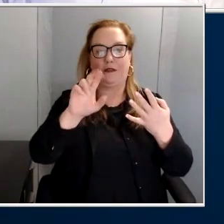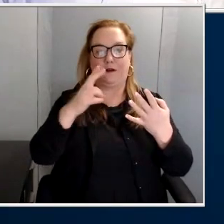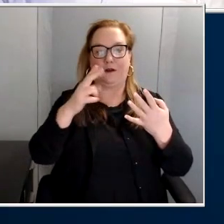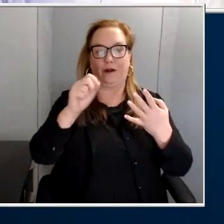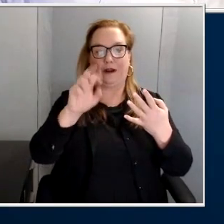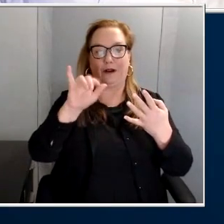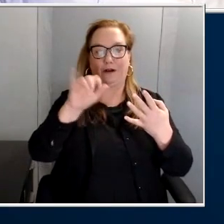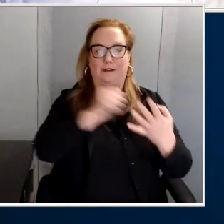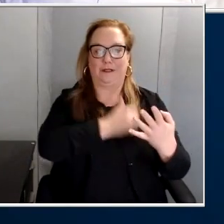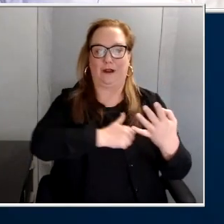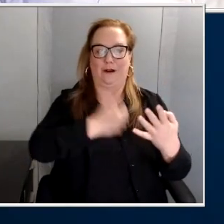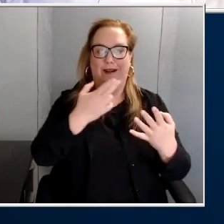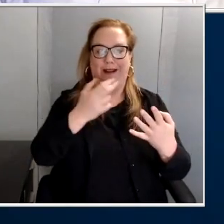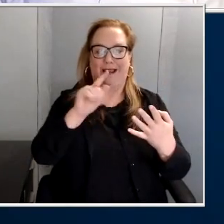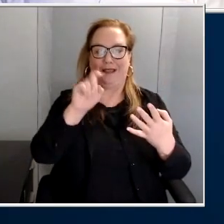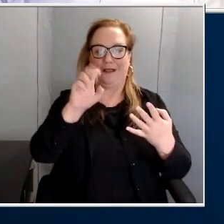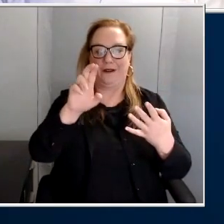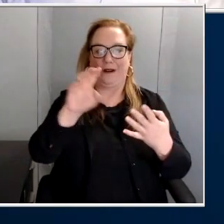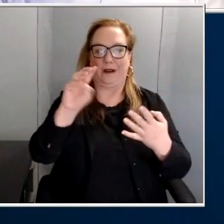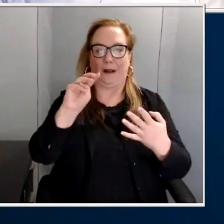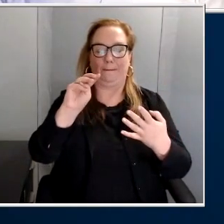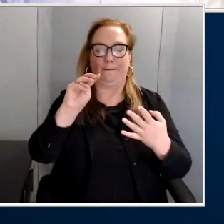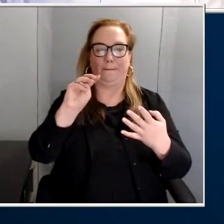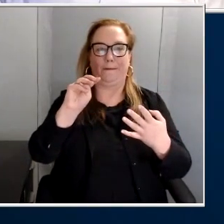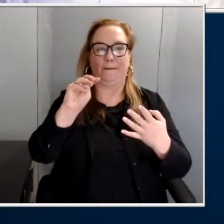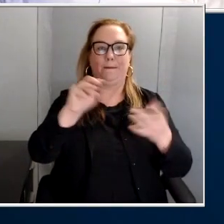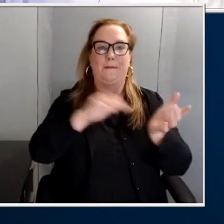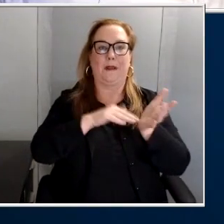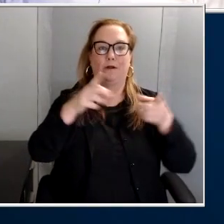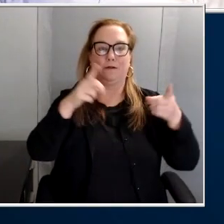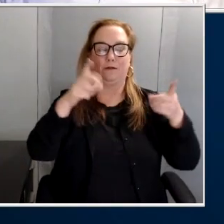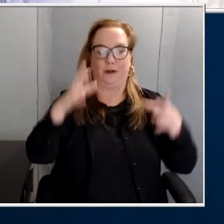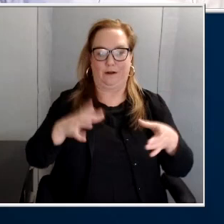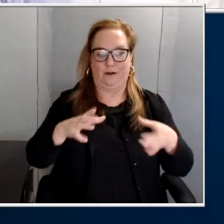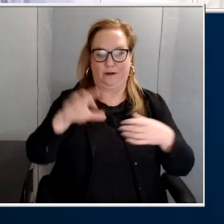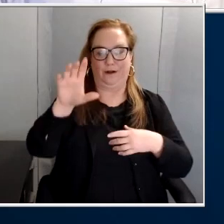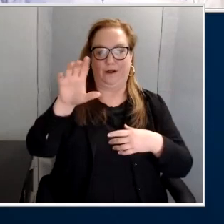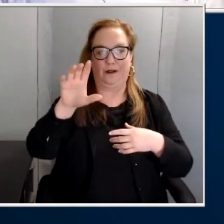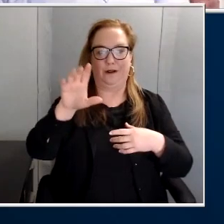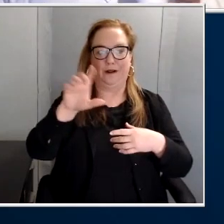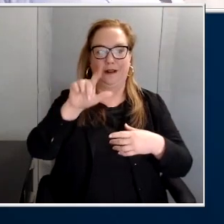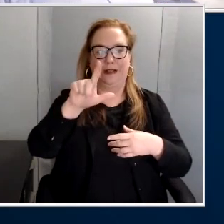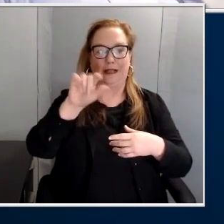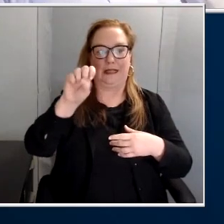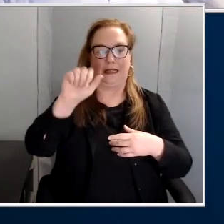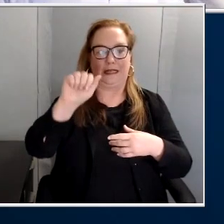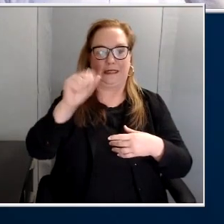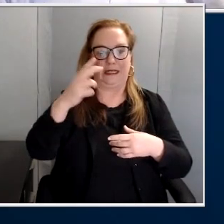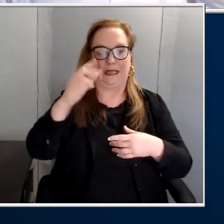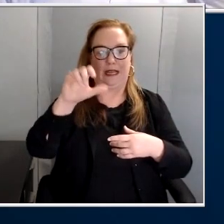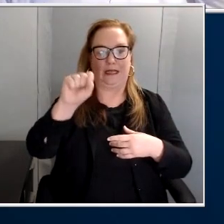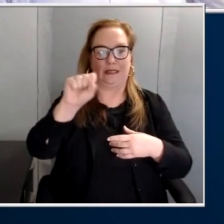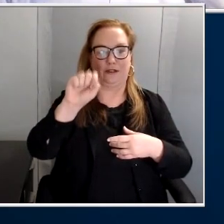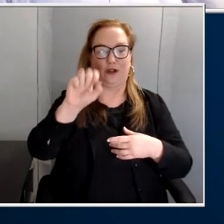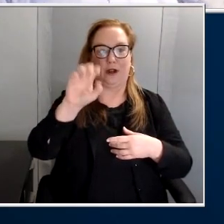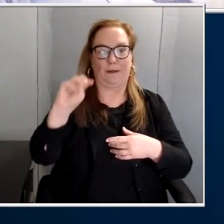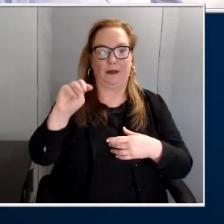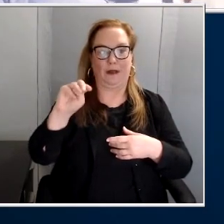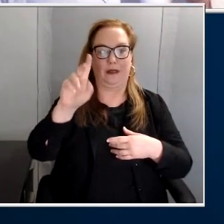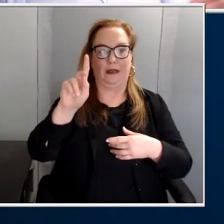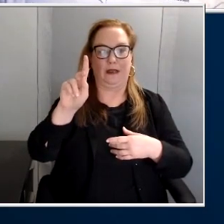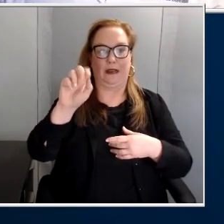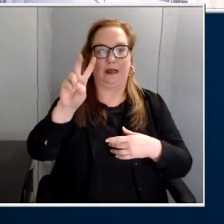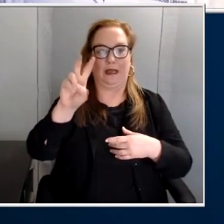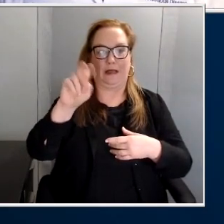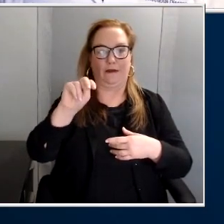that, Heather, Medical Director, Hayes Med; Dr. Lisa Hayes, Chief Medical Officer at Advent Health Shawnee Mission; Dr. Kevin Dishman, Chief Medical